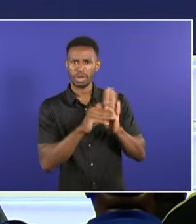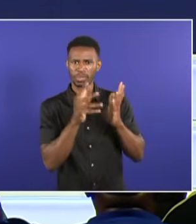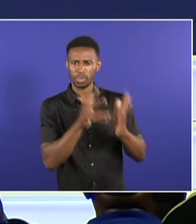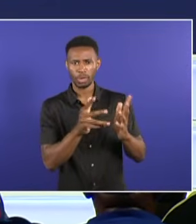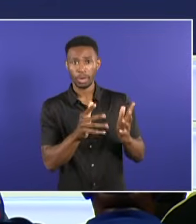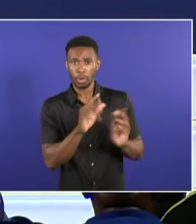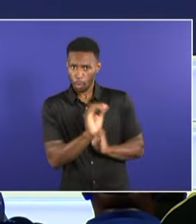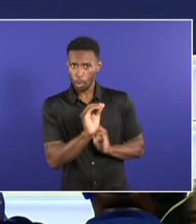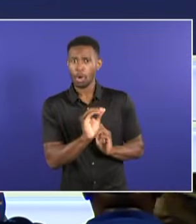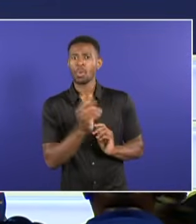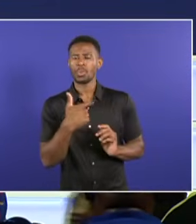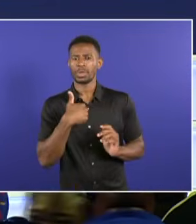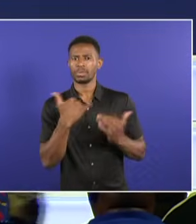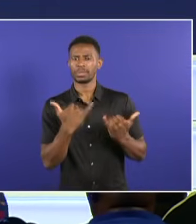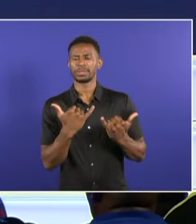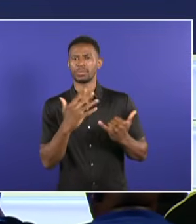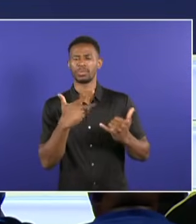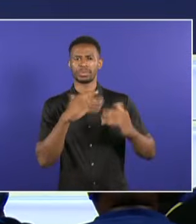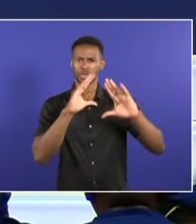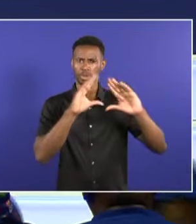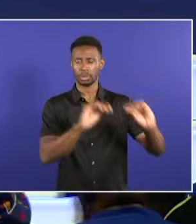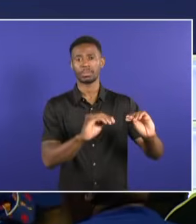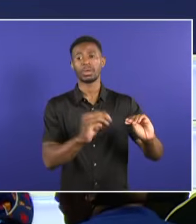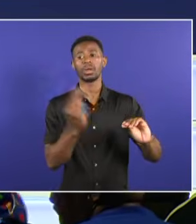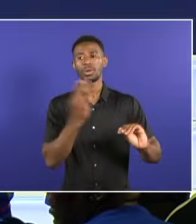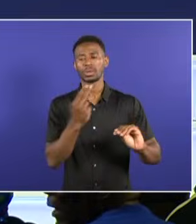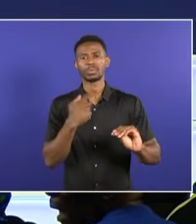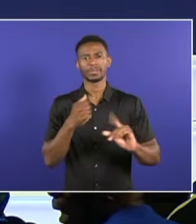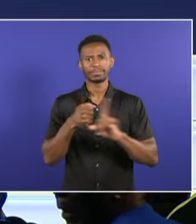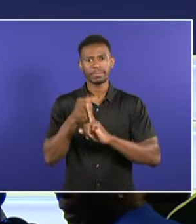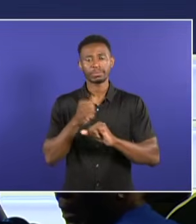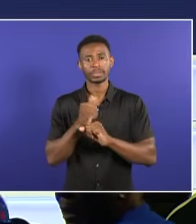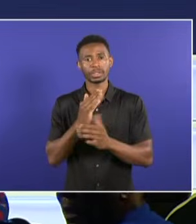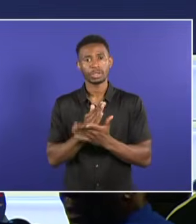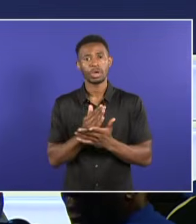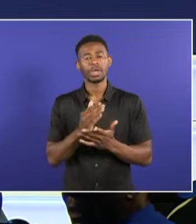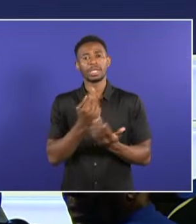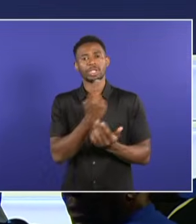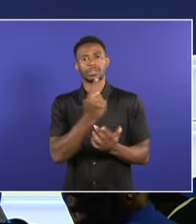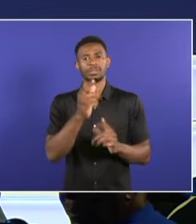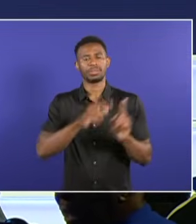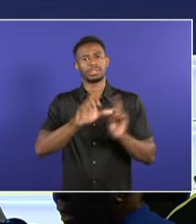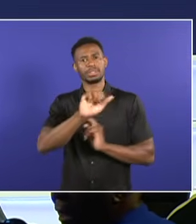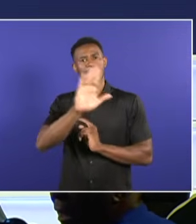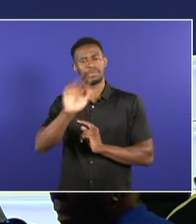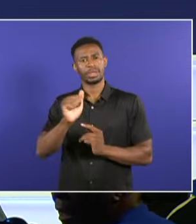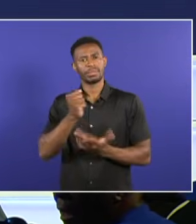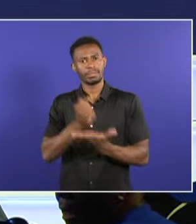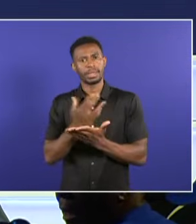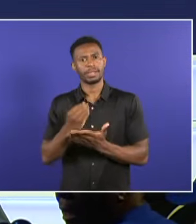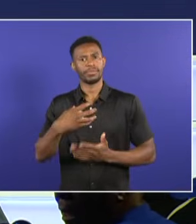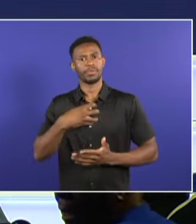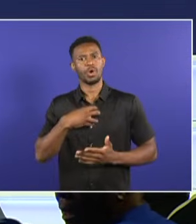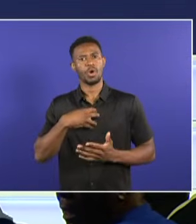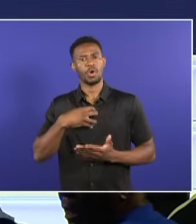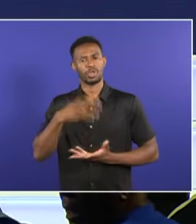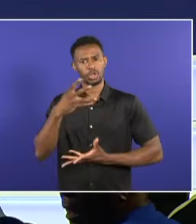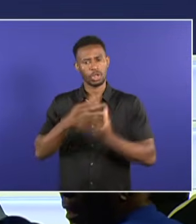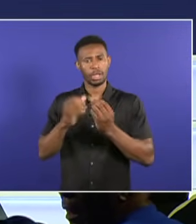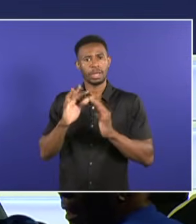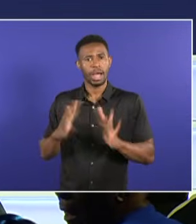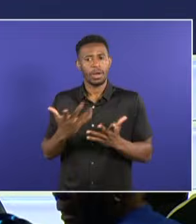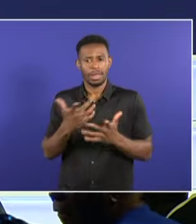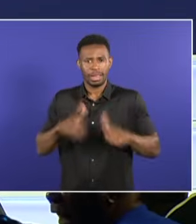right of every South African to learn in their own mother tongue, to own property without fear of expropriation, to live